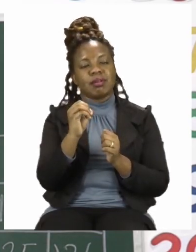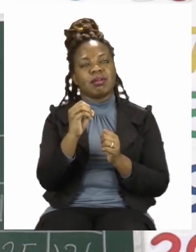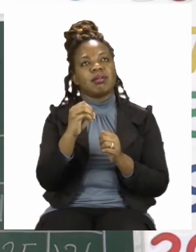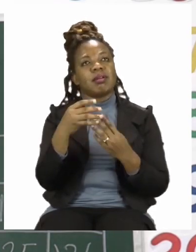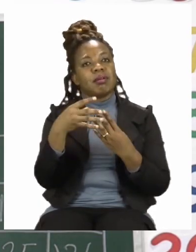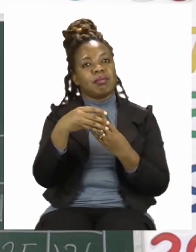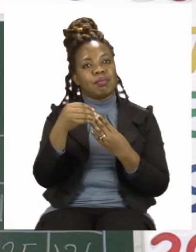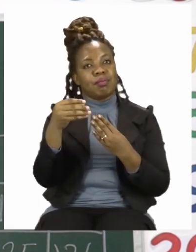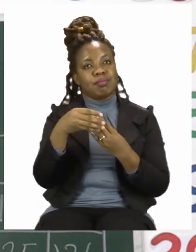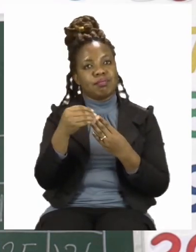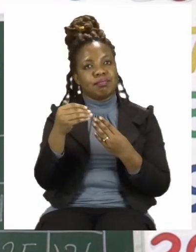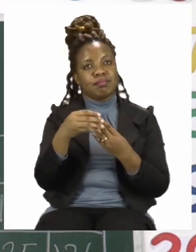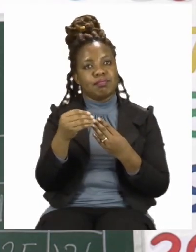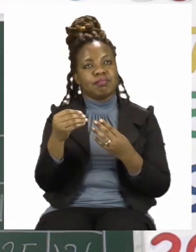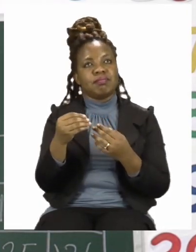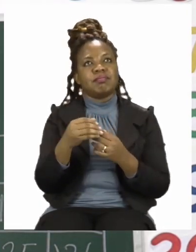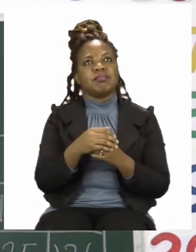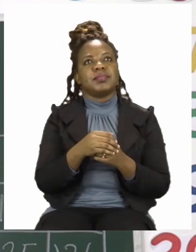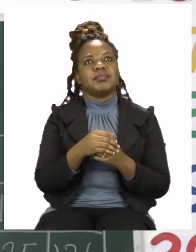minus